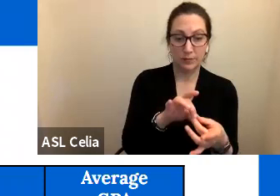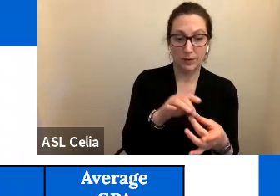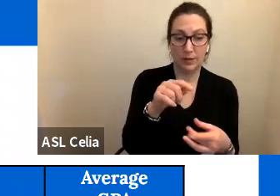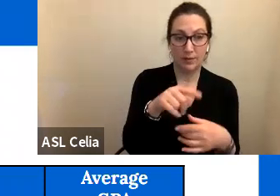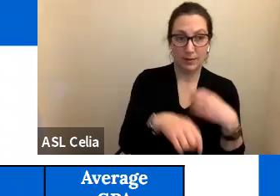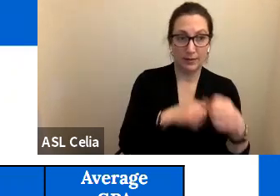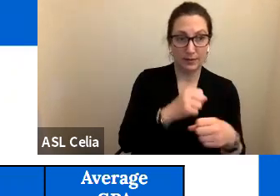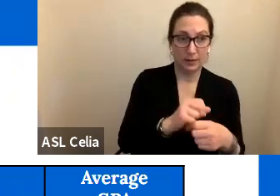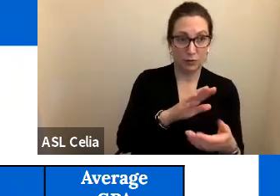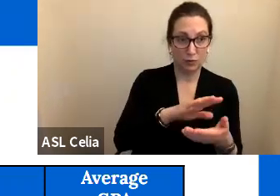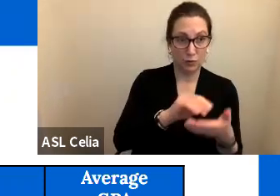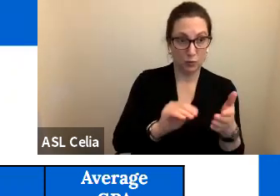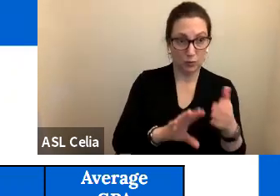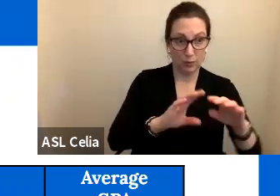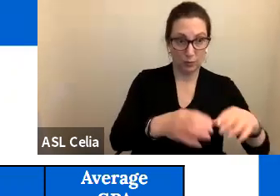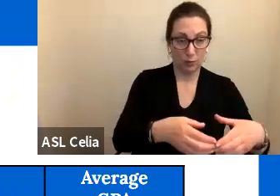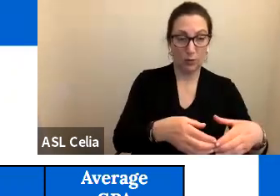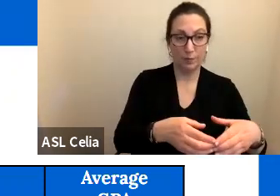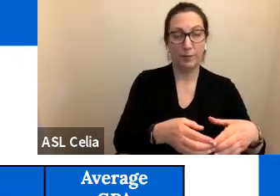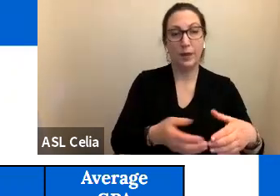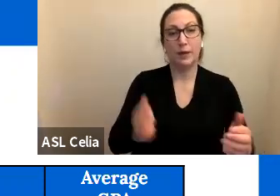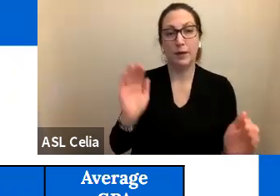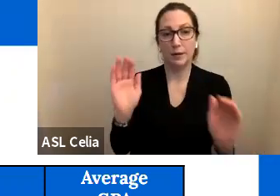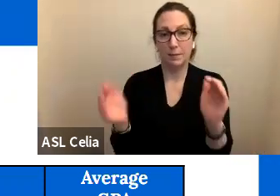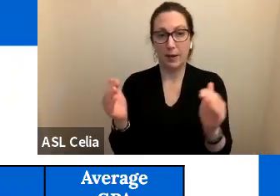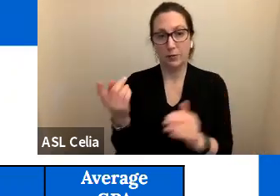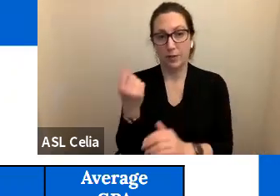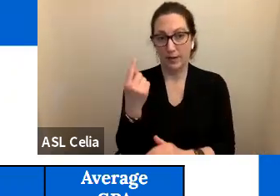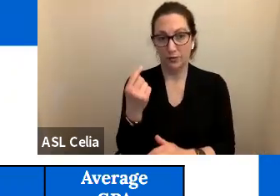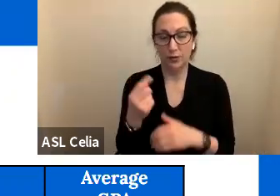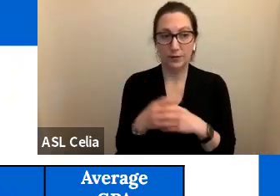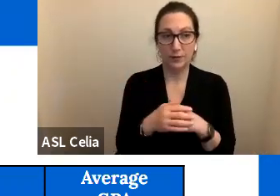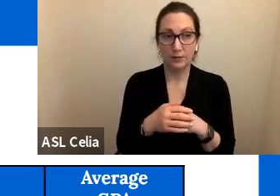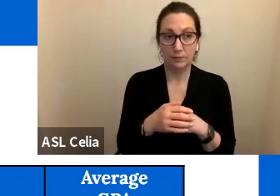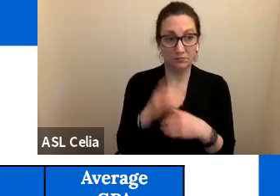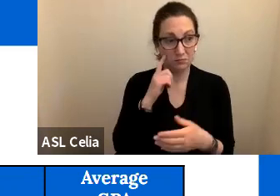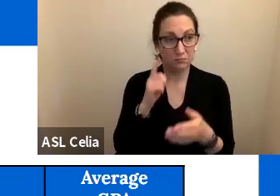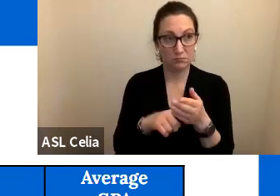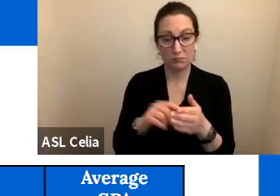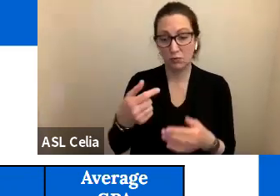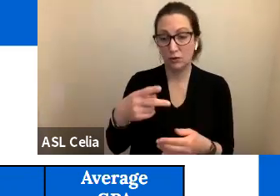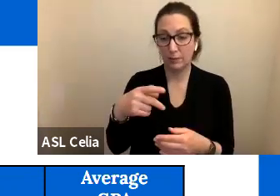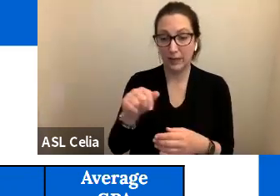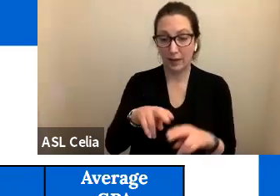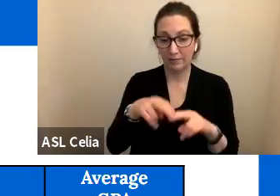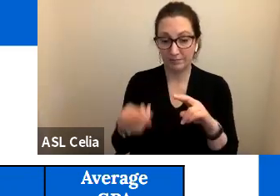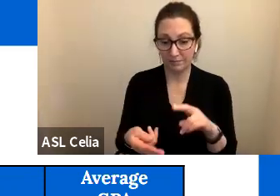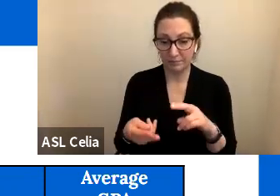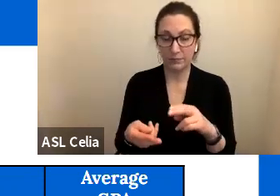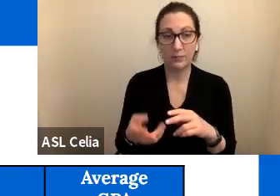body compared to the previous year where we administered the ISEE